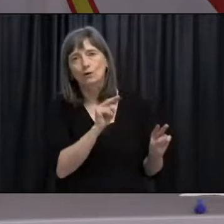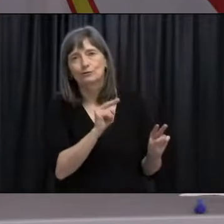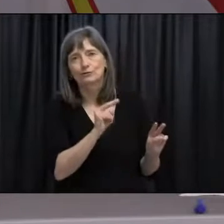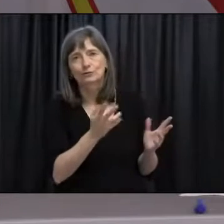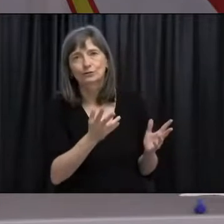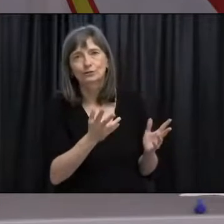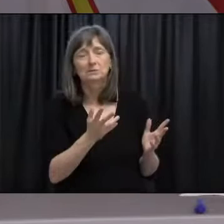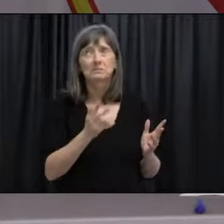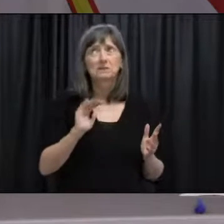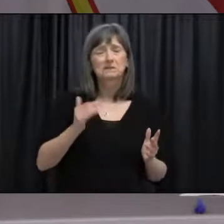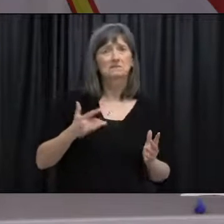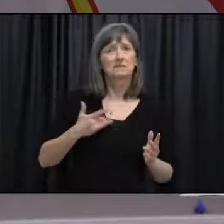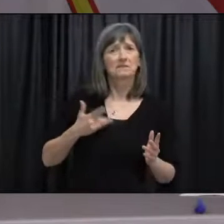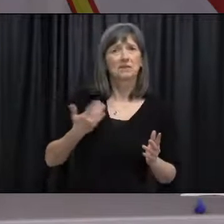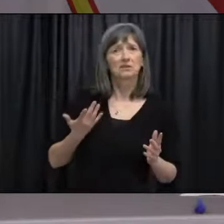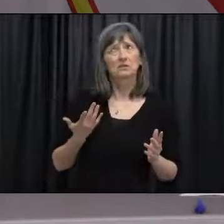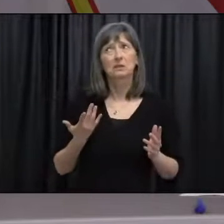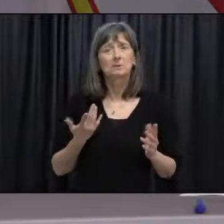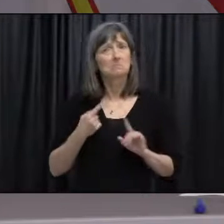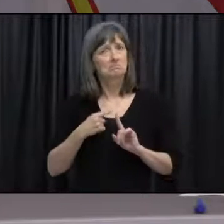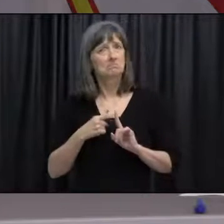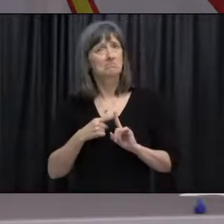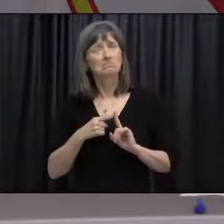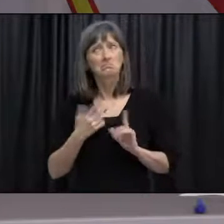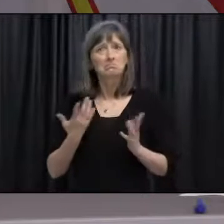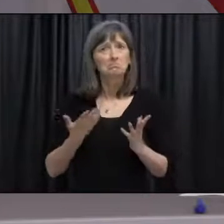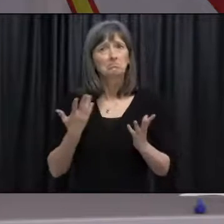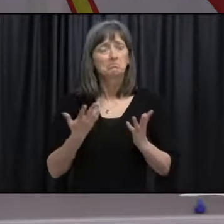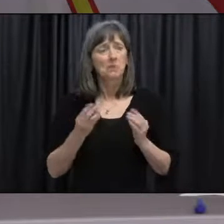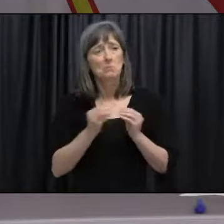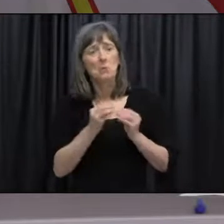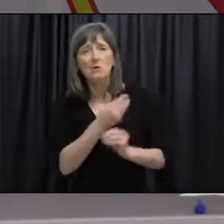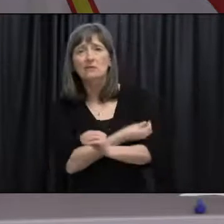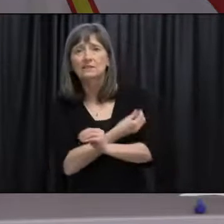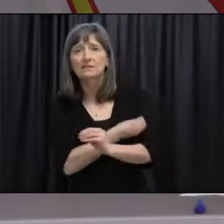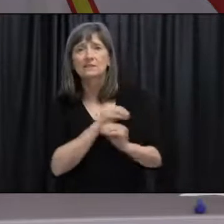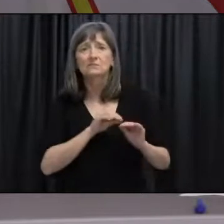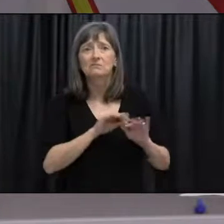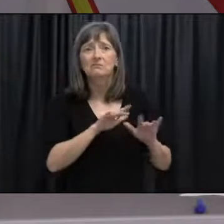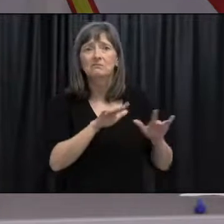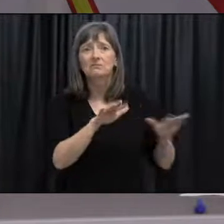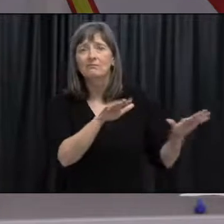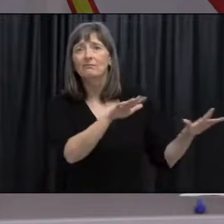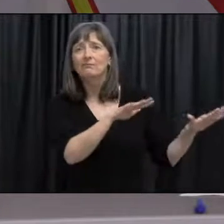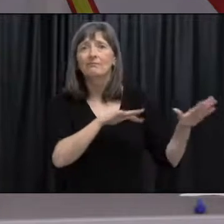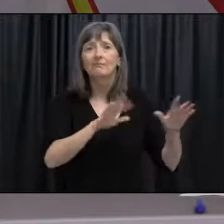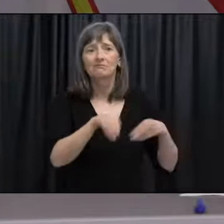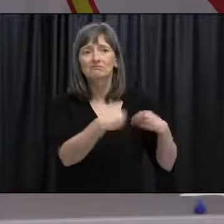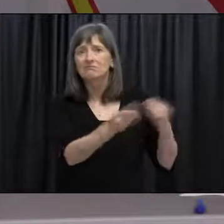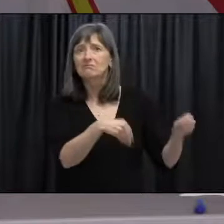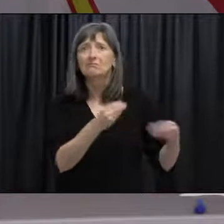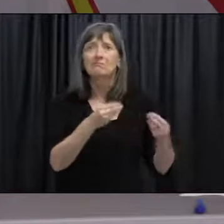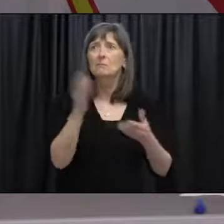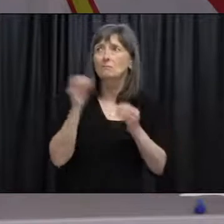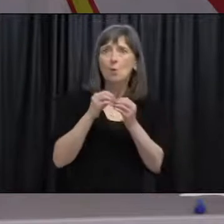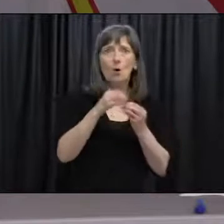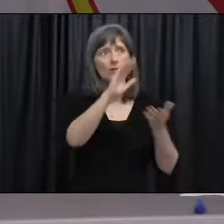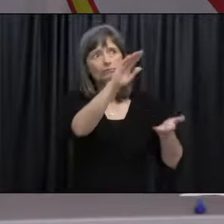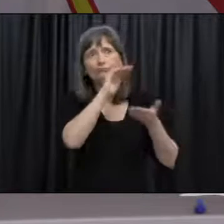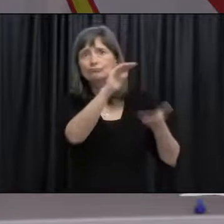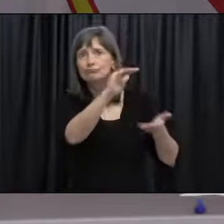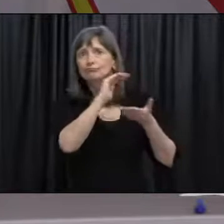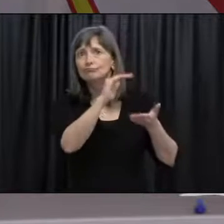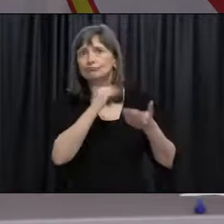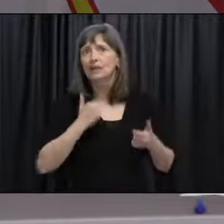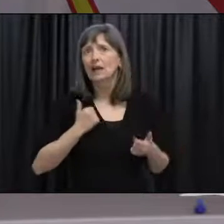a degree of optimism in the year, especially as the vaccines continue to roll out and the supply chain becomes more robust and